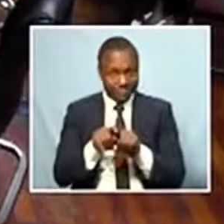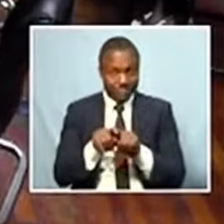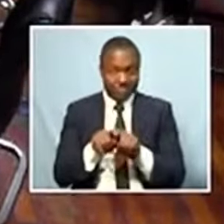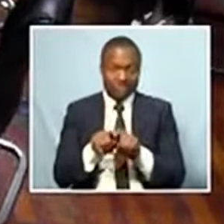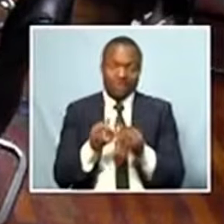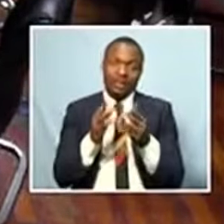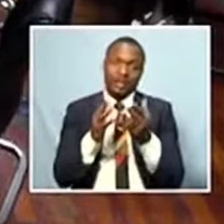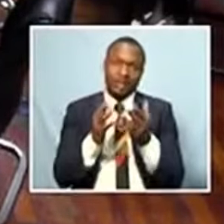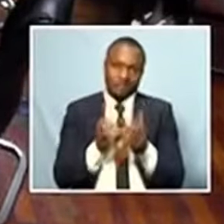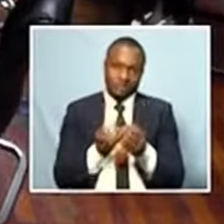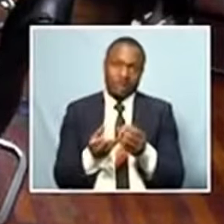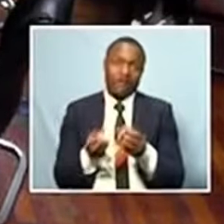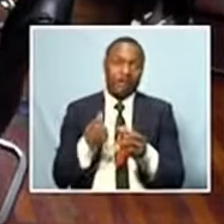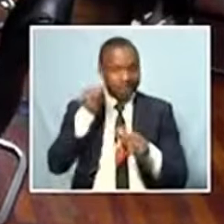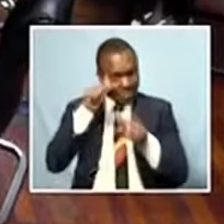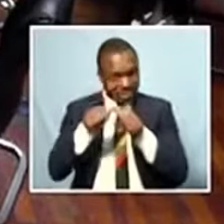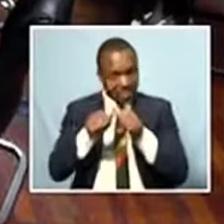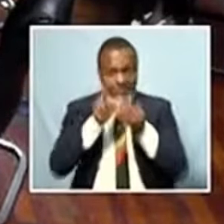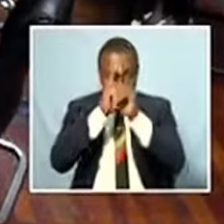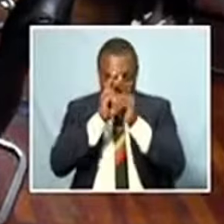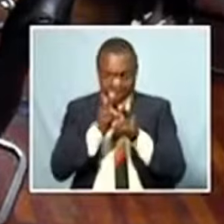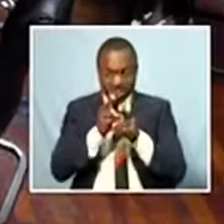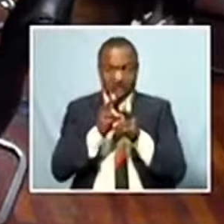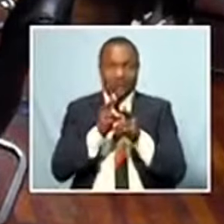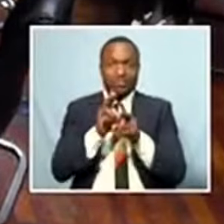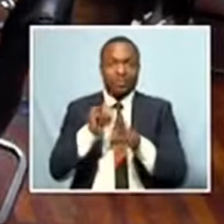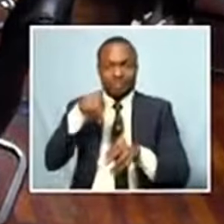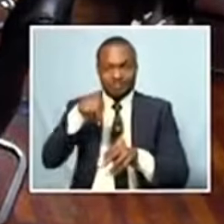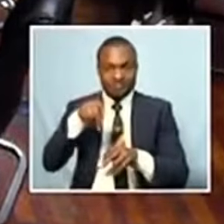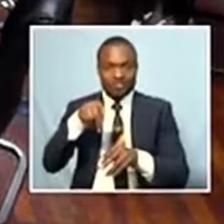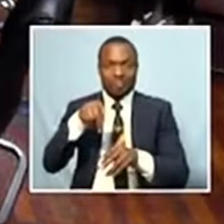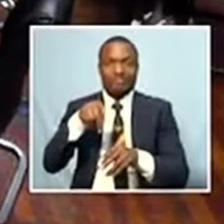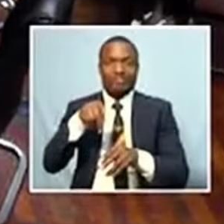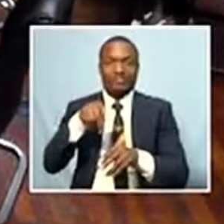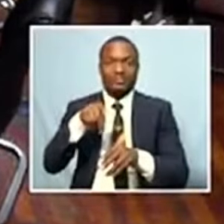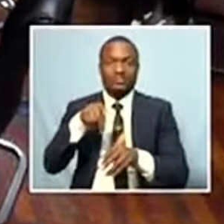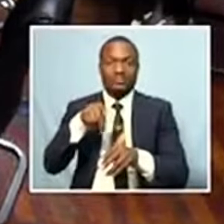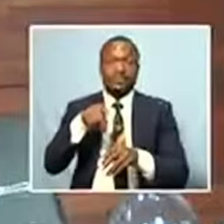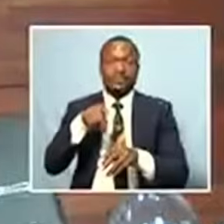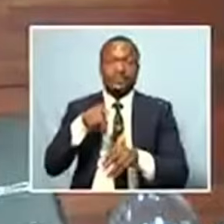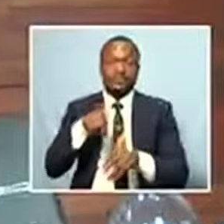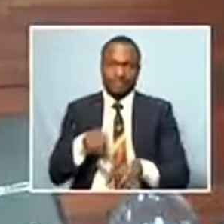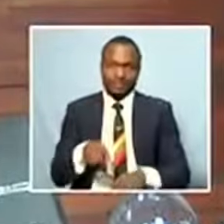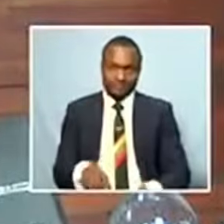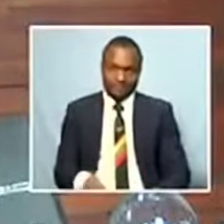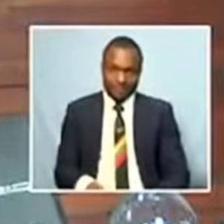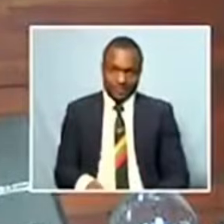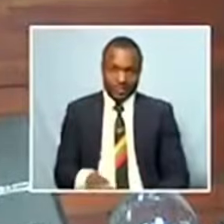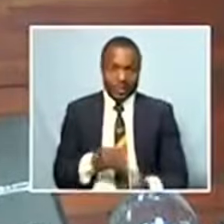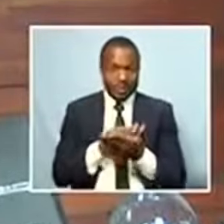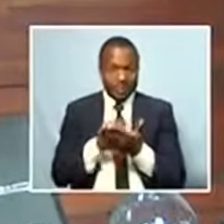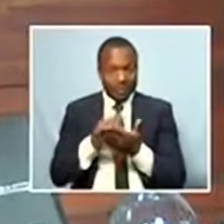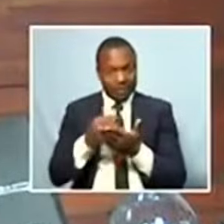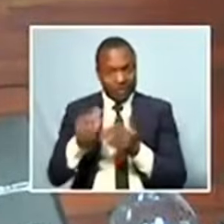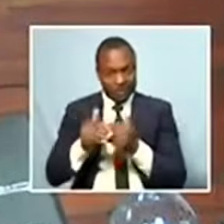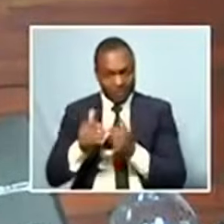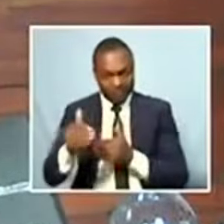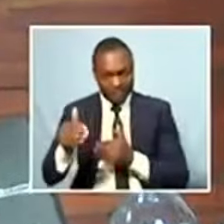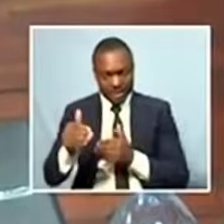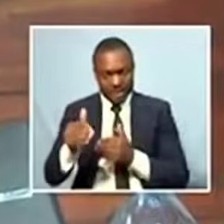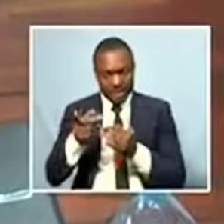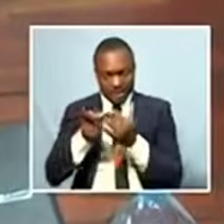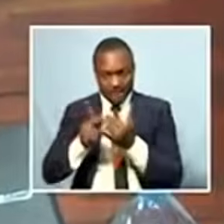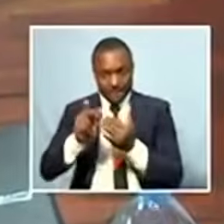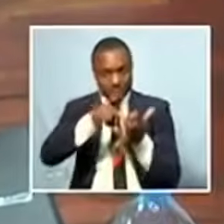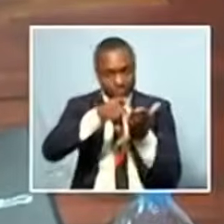I want to concur with Honorable Member Chairman, because only the failure to extend advance